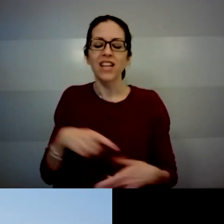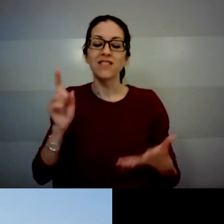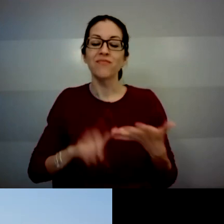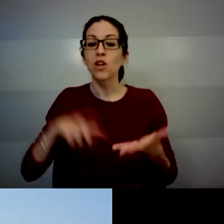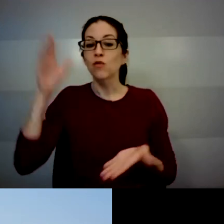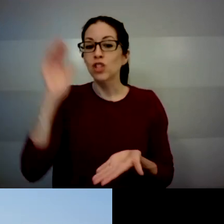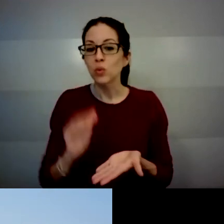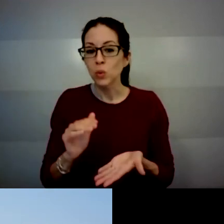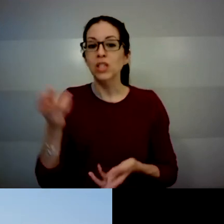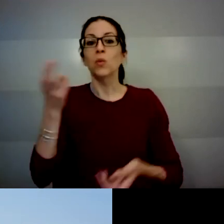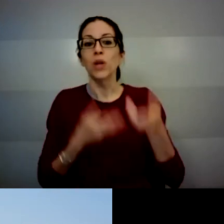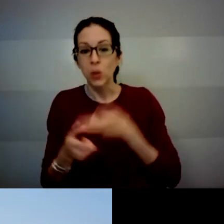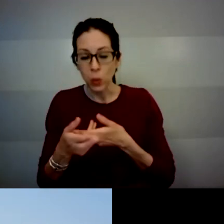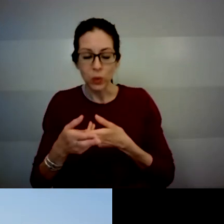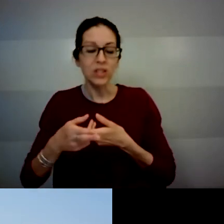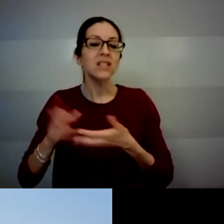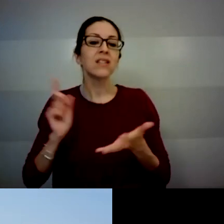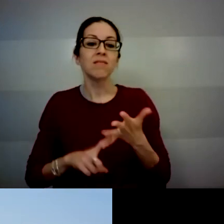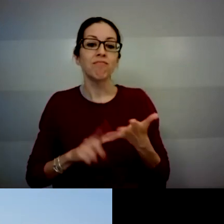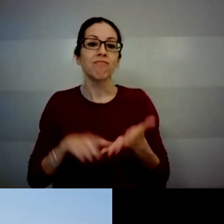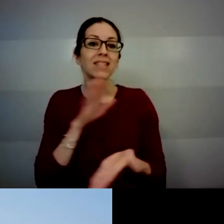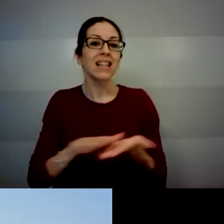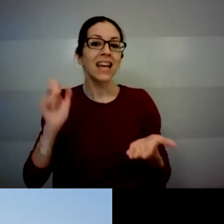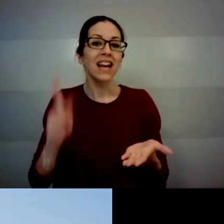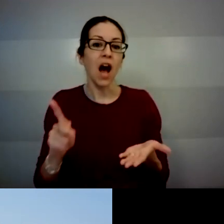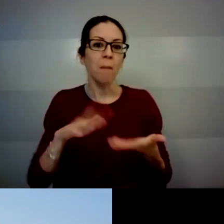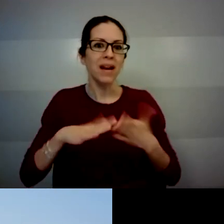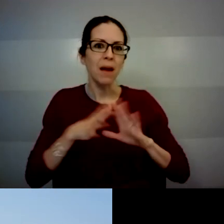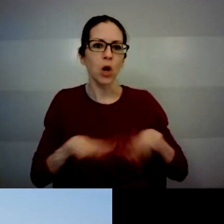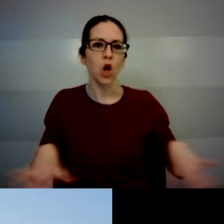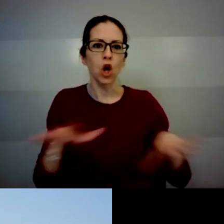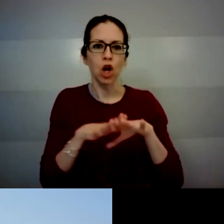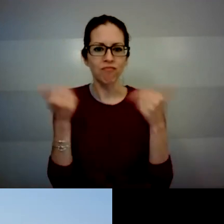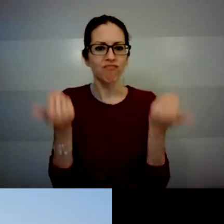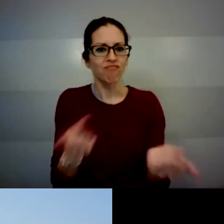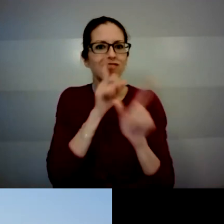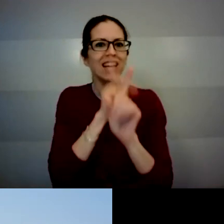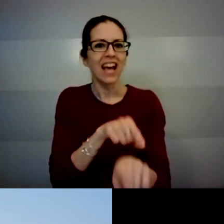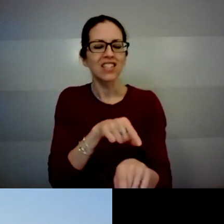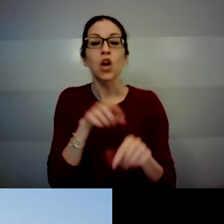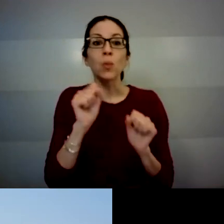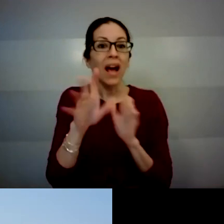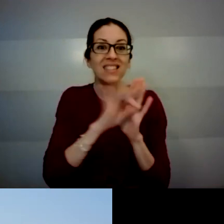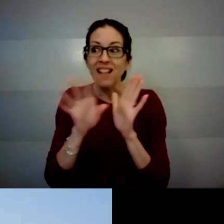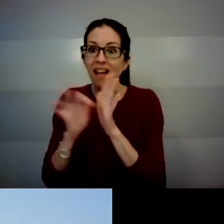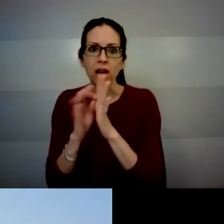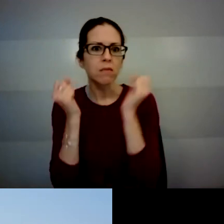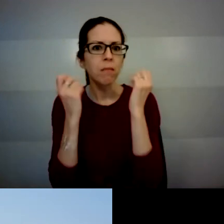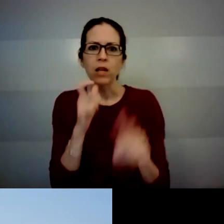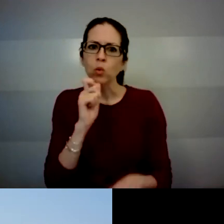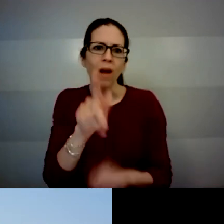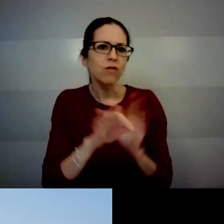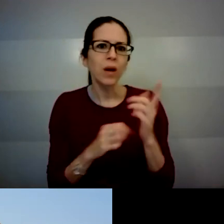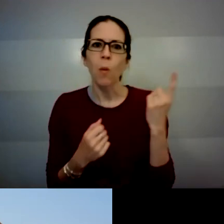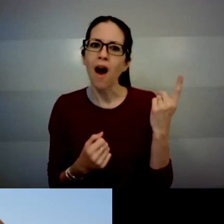your neighborhood. I'll give you folks a few minutes to answer those questions, and you can select all that you think you'll do.